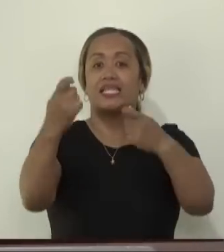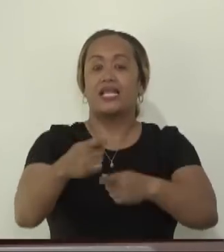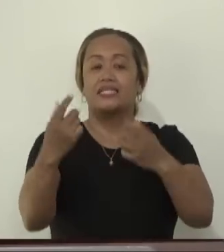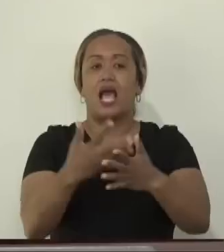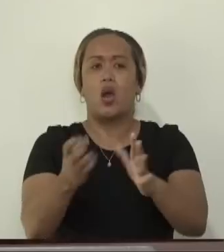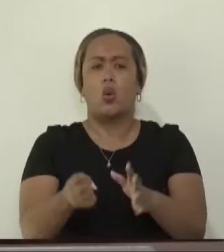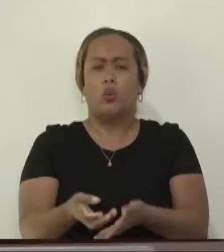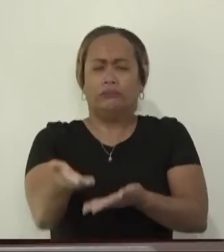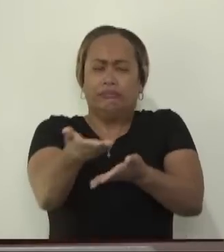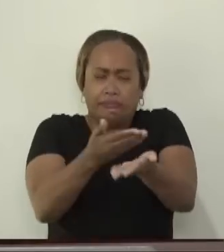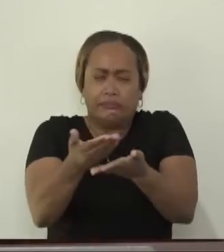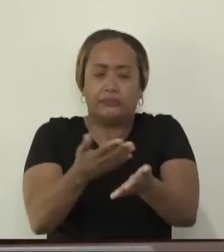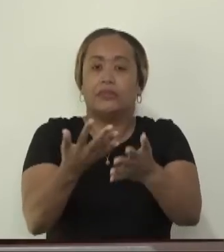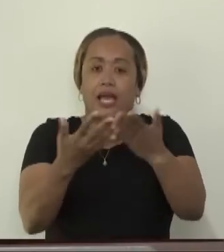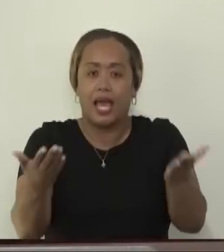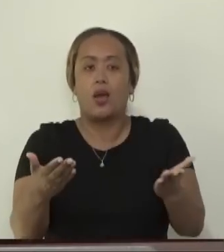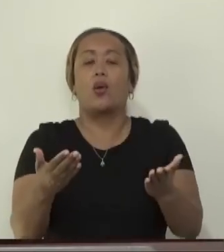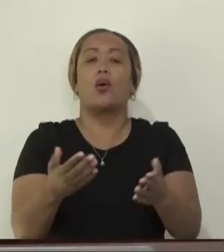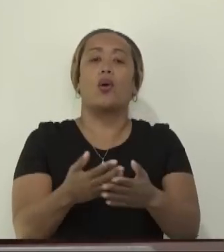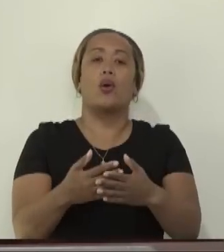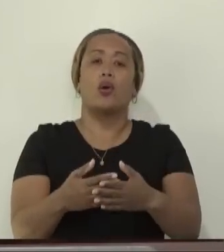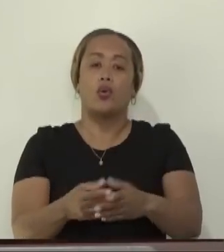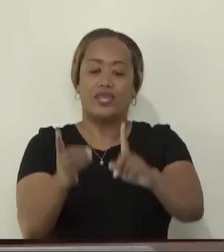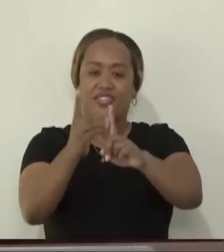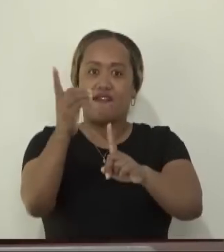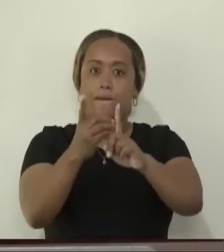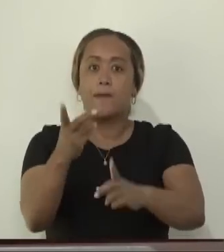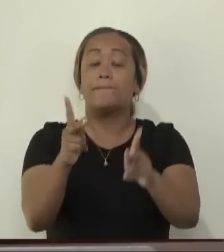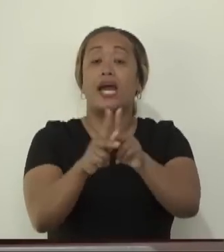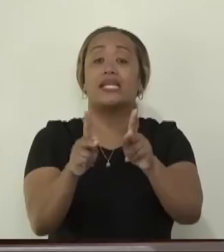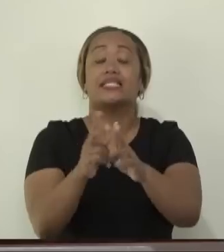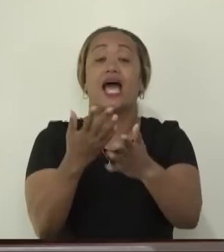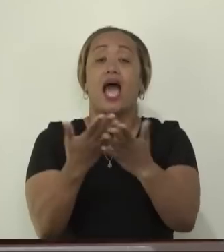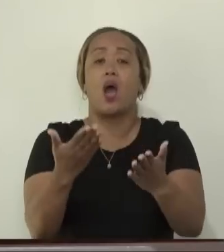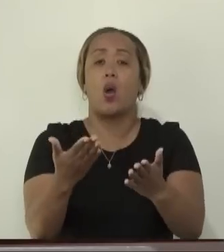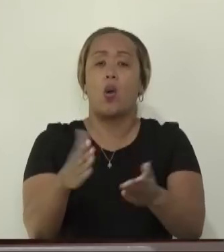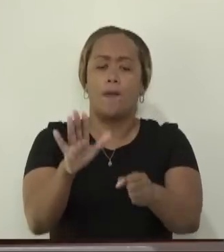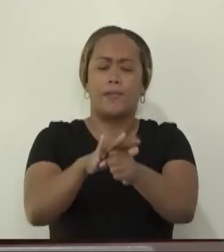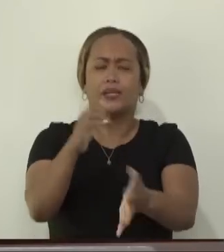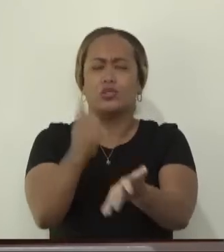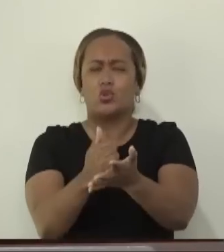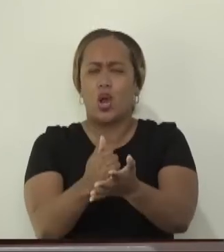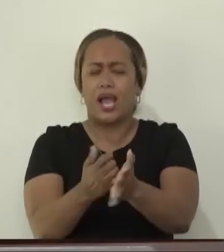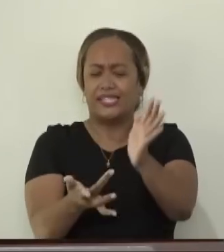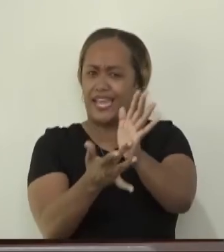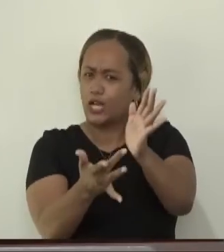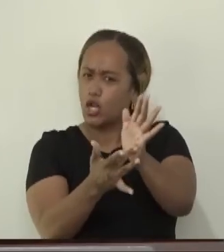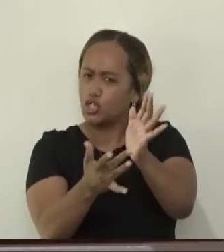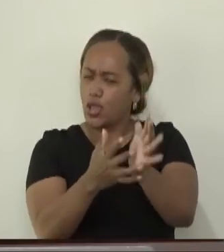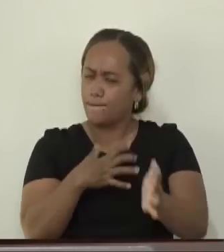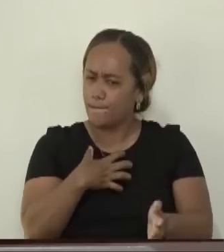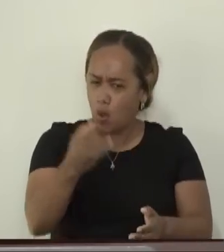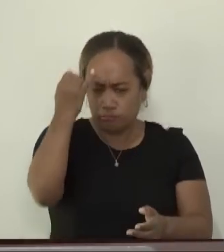Extensive consultations are underway with our development partners to induct new innovative technologies